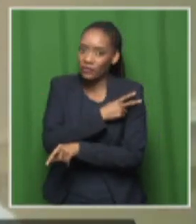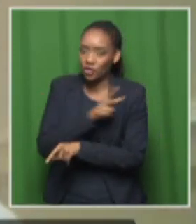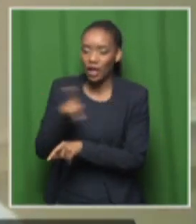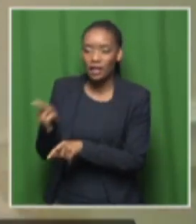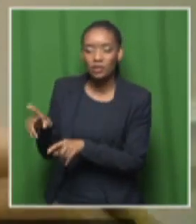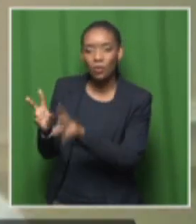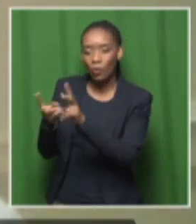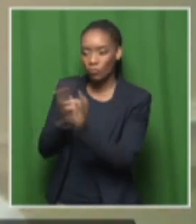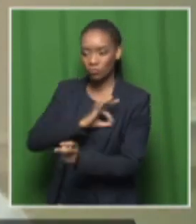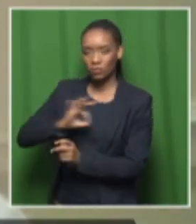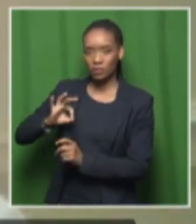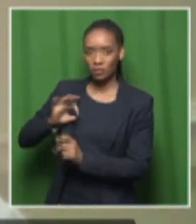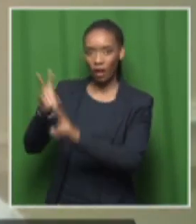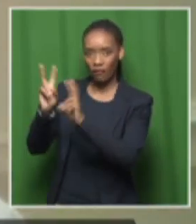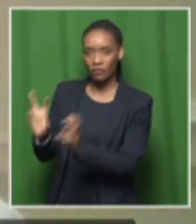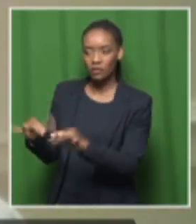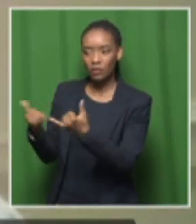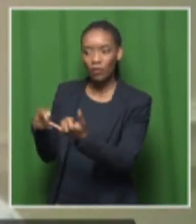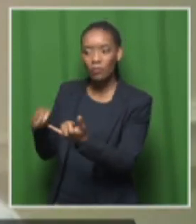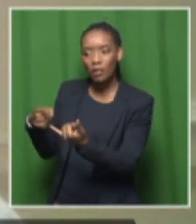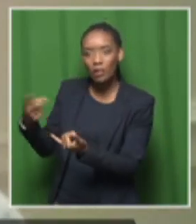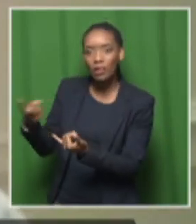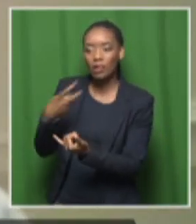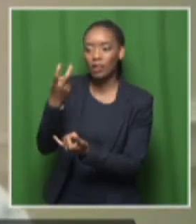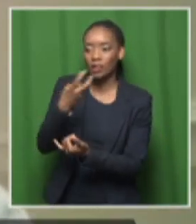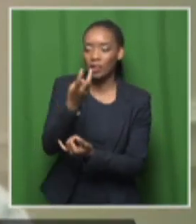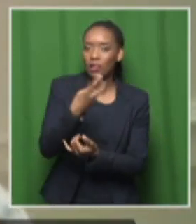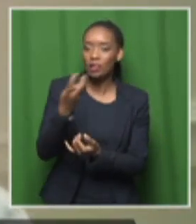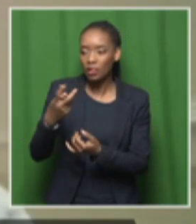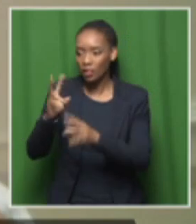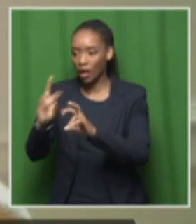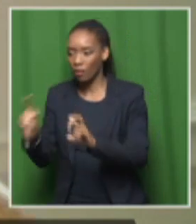out information, they are expected to have first